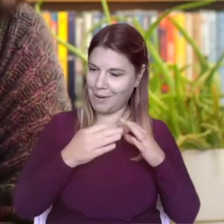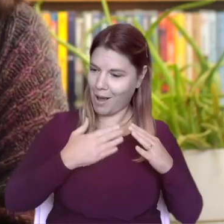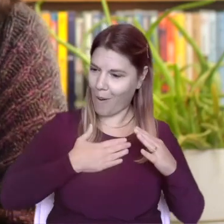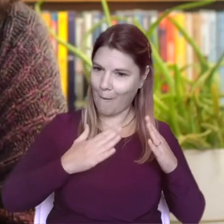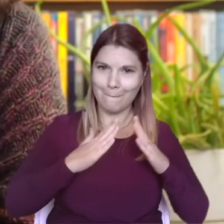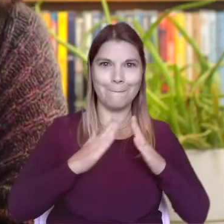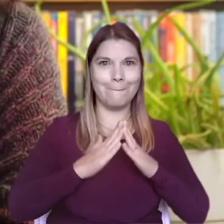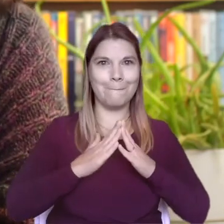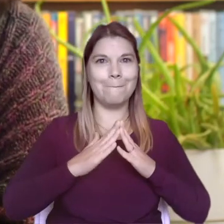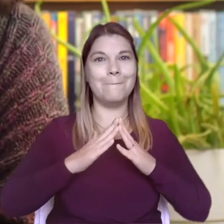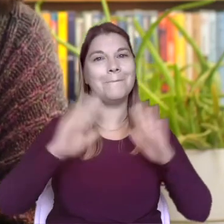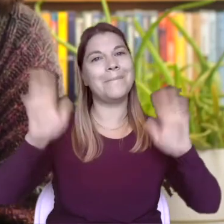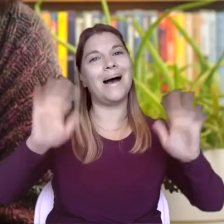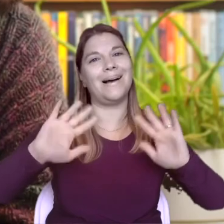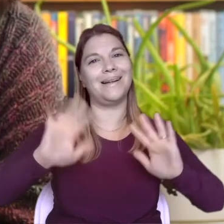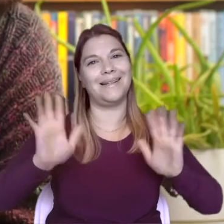Goodbye.